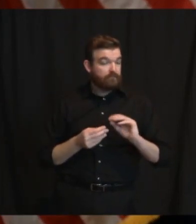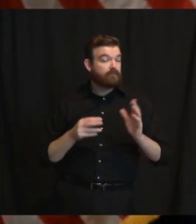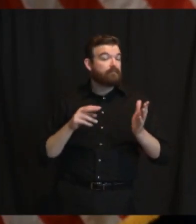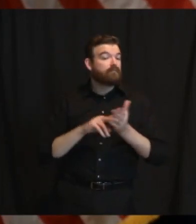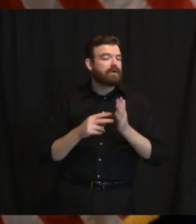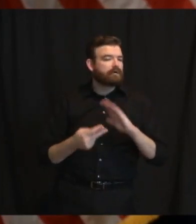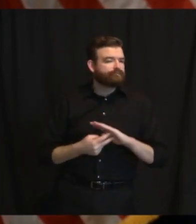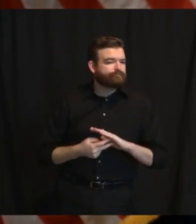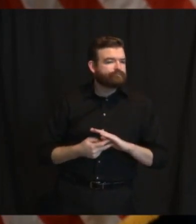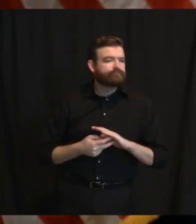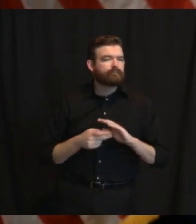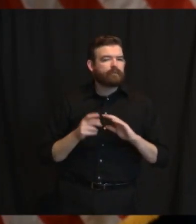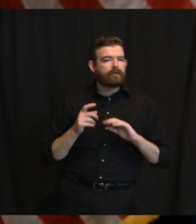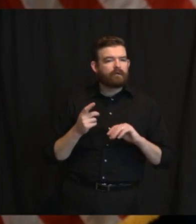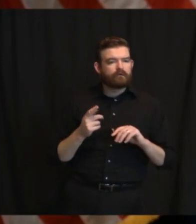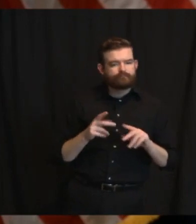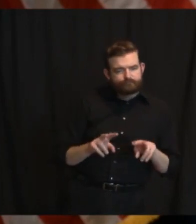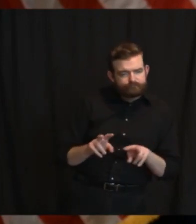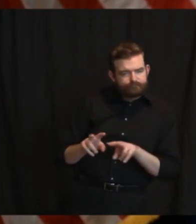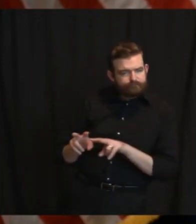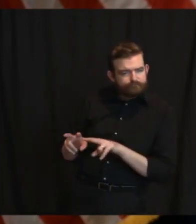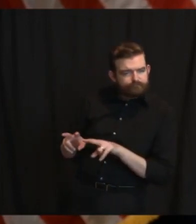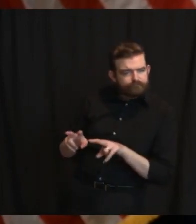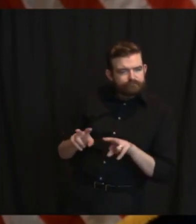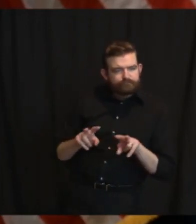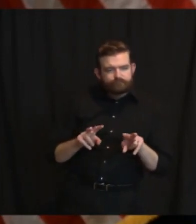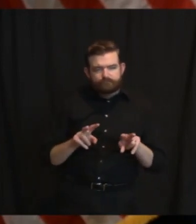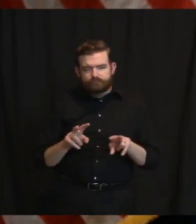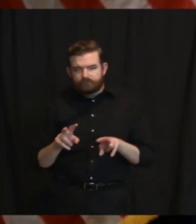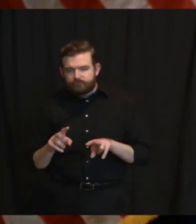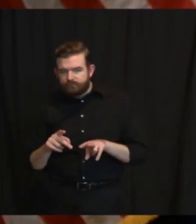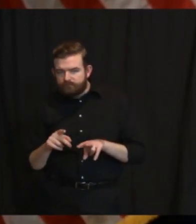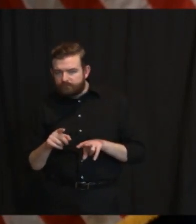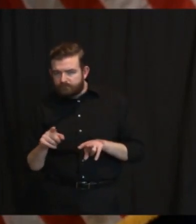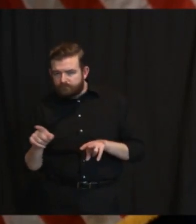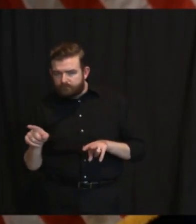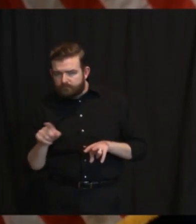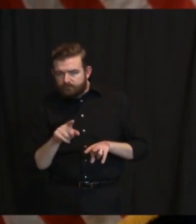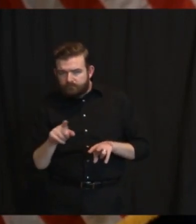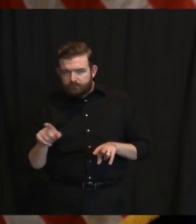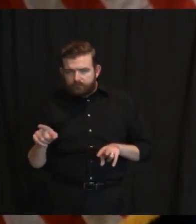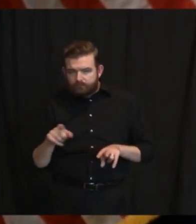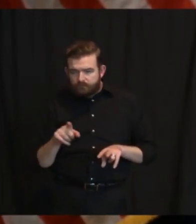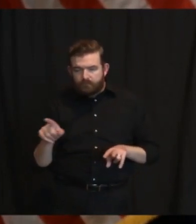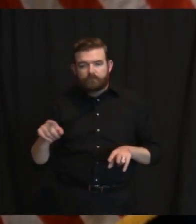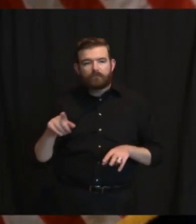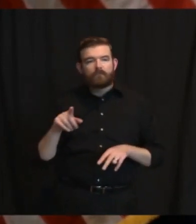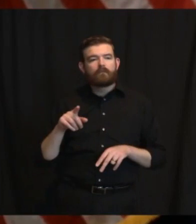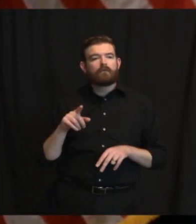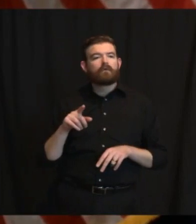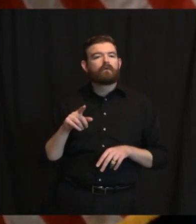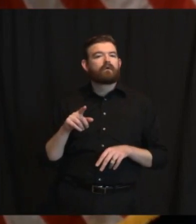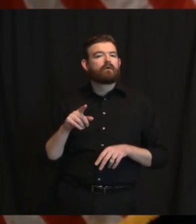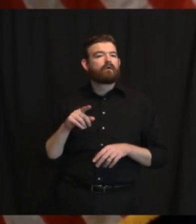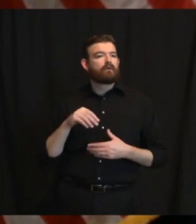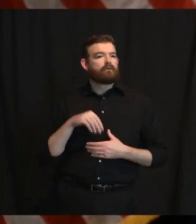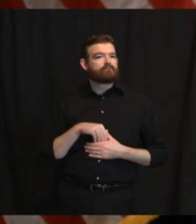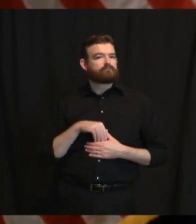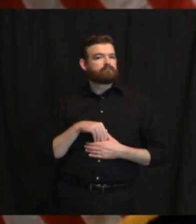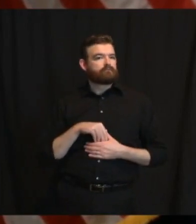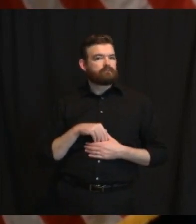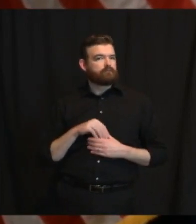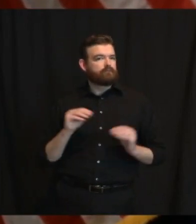some continued comfort in that. Pat, in addition, thank you for your report and thank you for your extraordinary leadership. Pat,